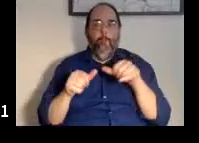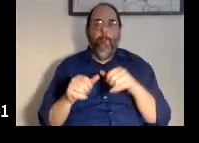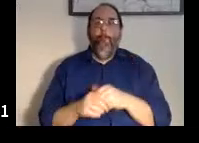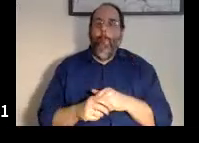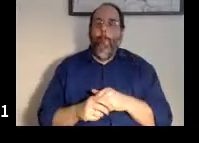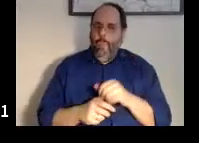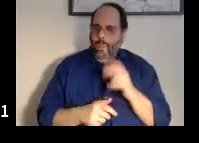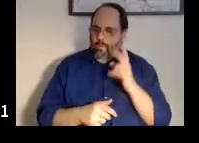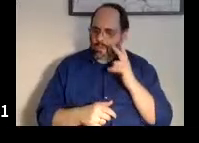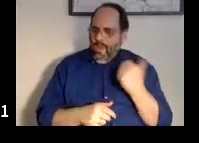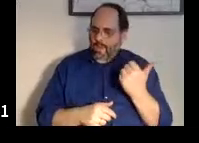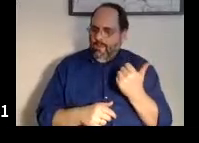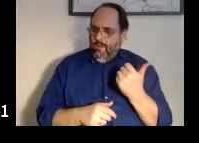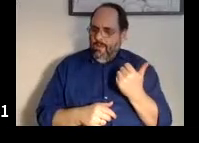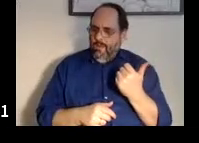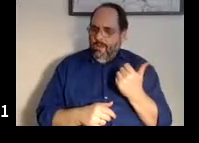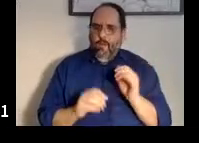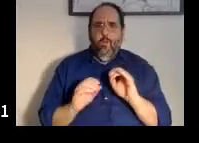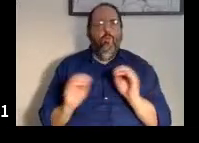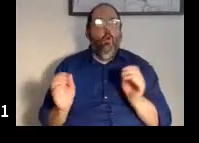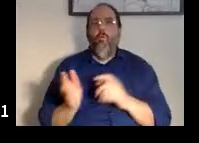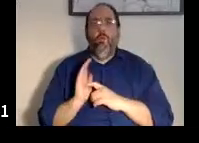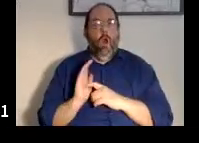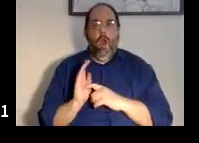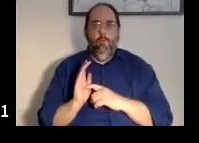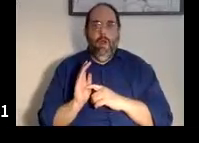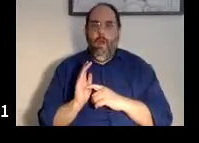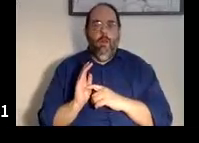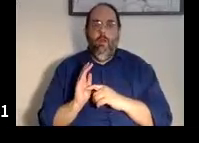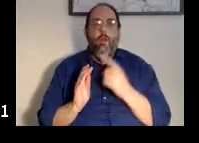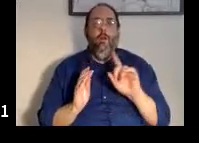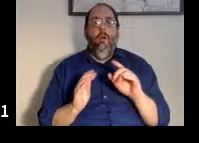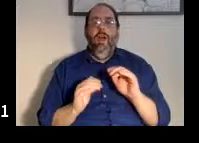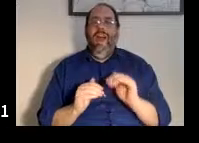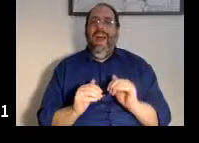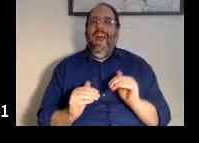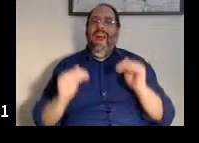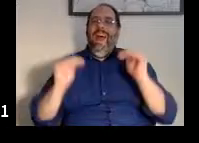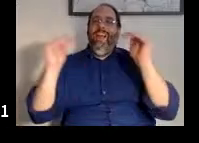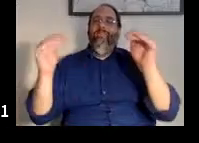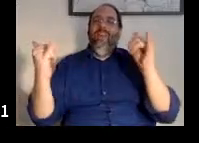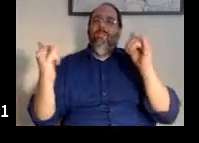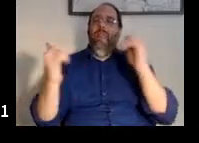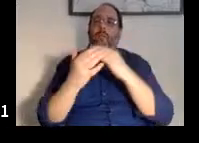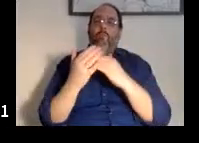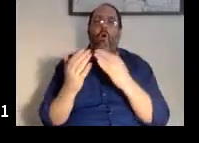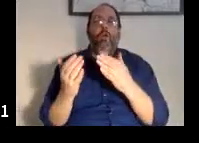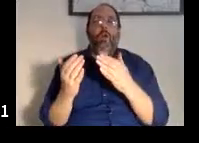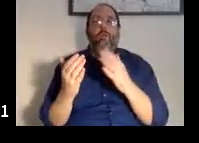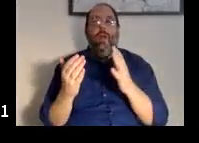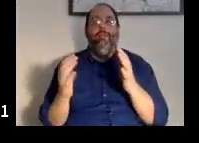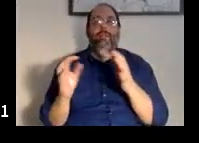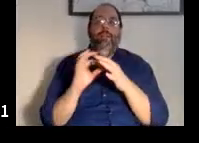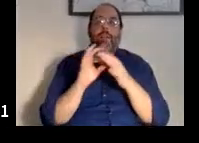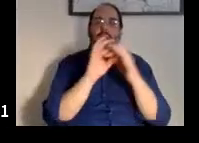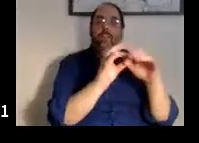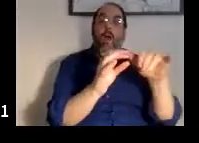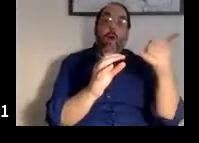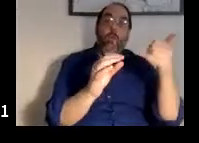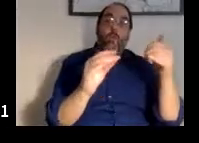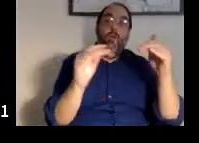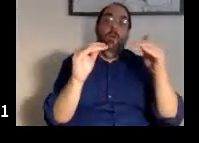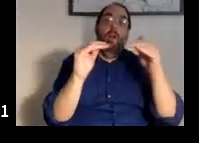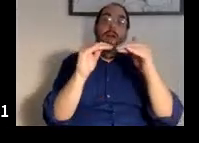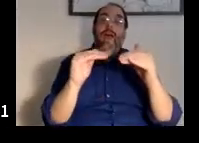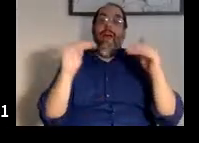Let's see. There is no requirement for an elevated play component that's connecting to another elevated